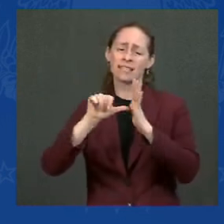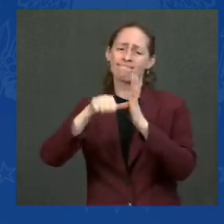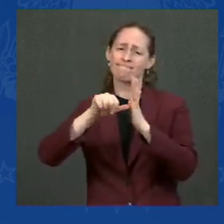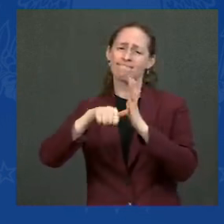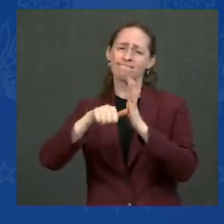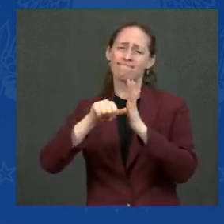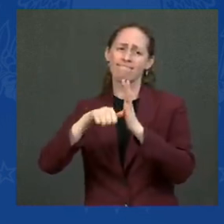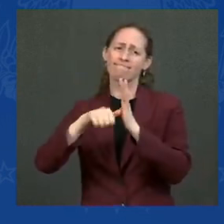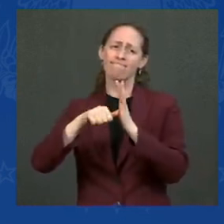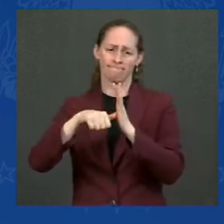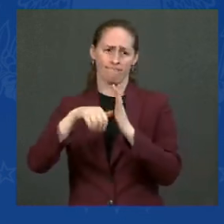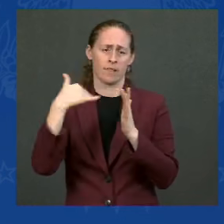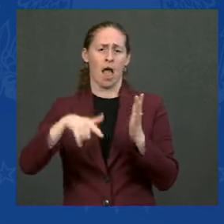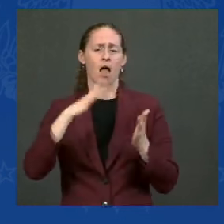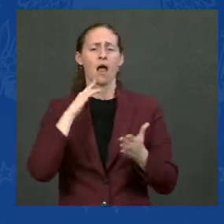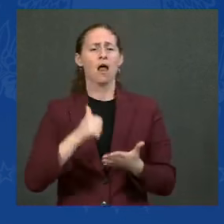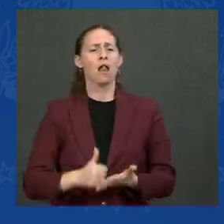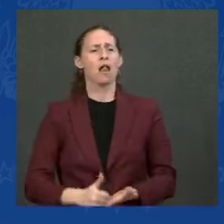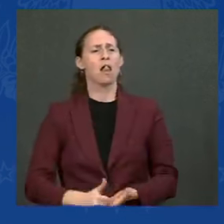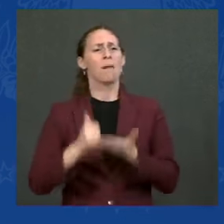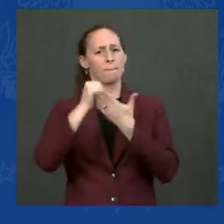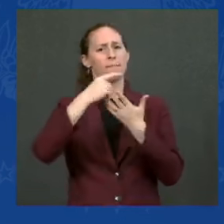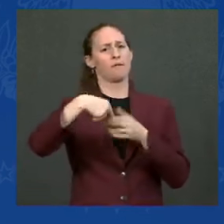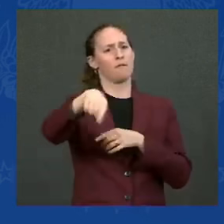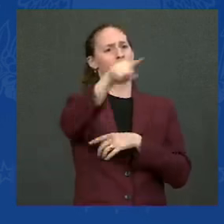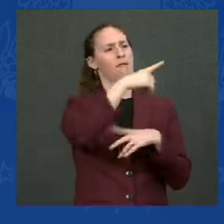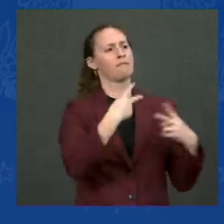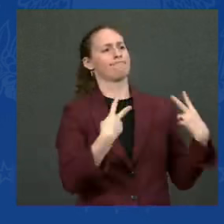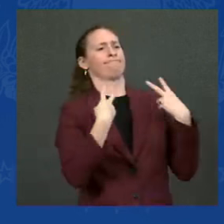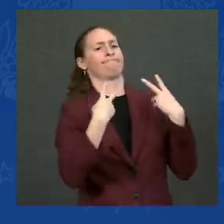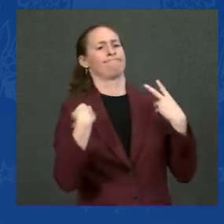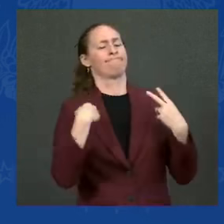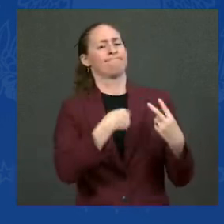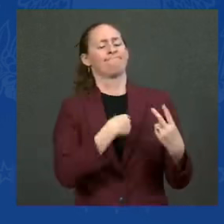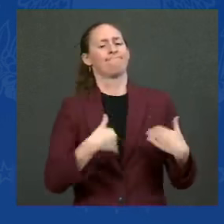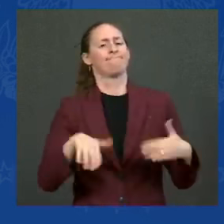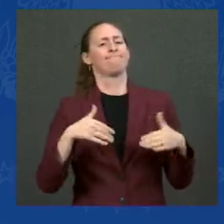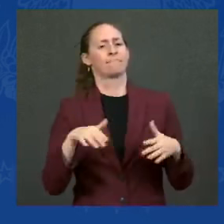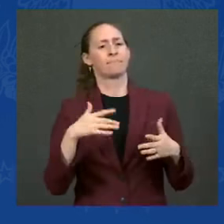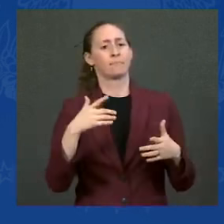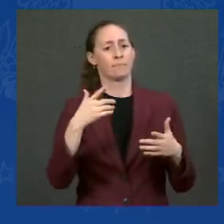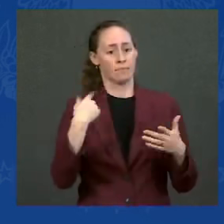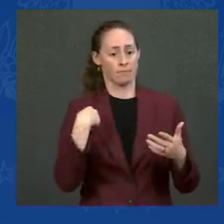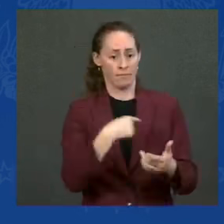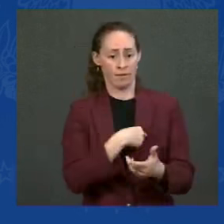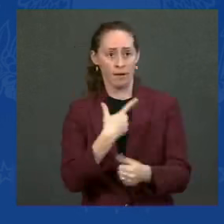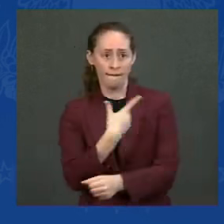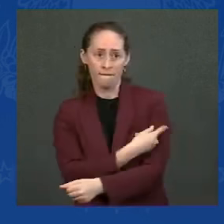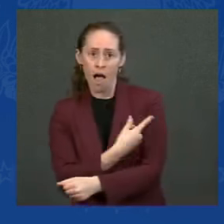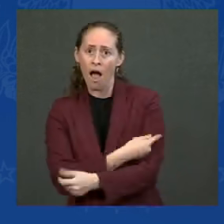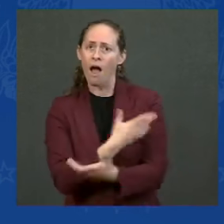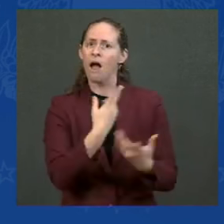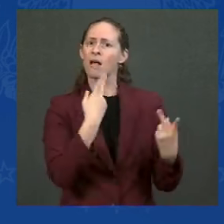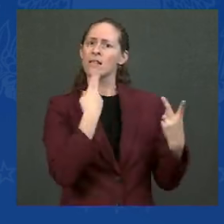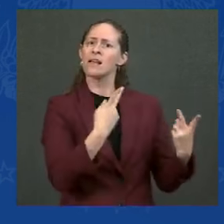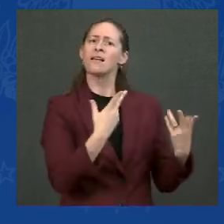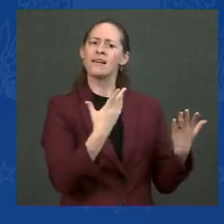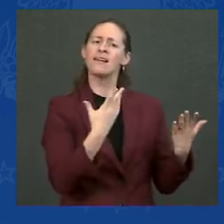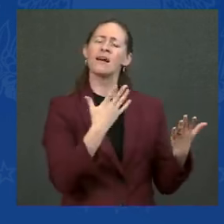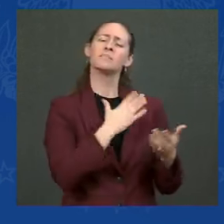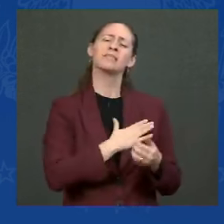on how we're viewed. So those of you who haven't gotten vaccinated who may be listening to this broadcast, please get